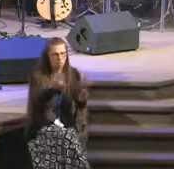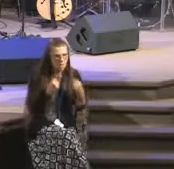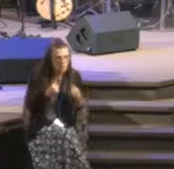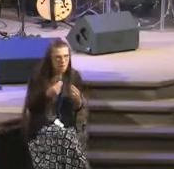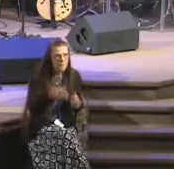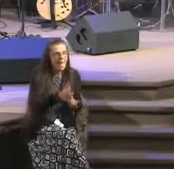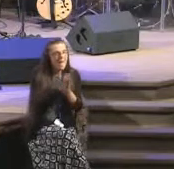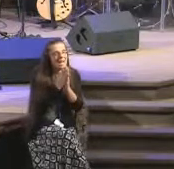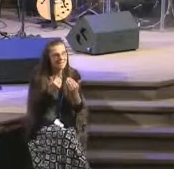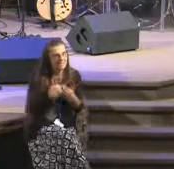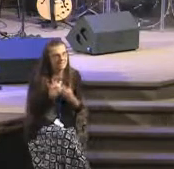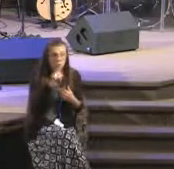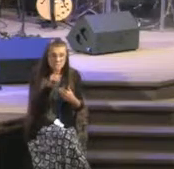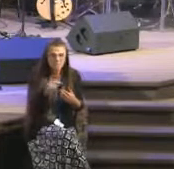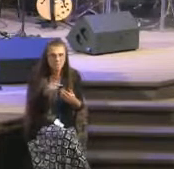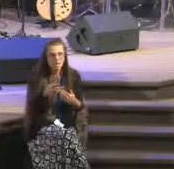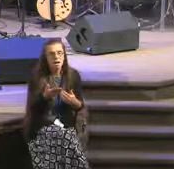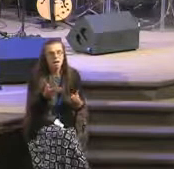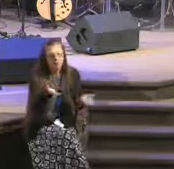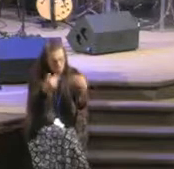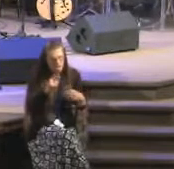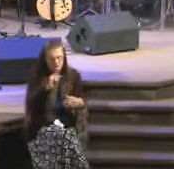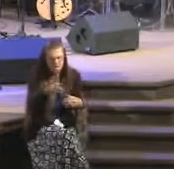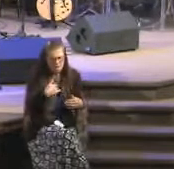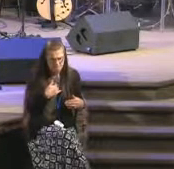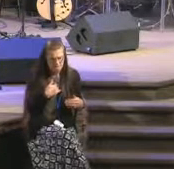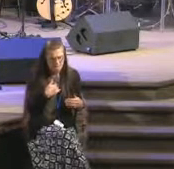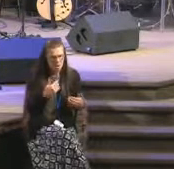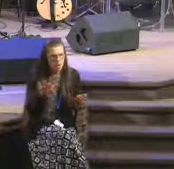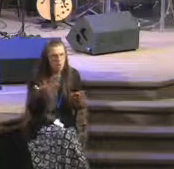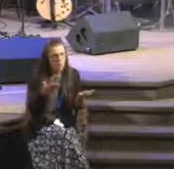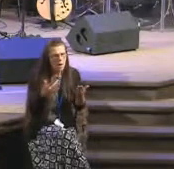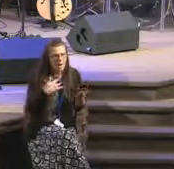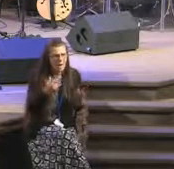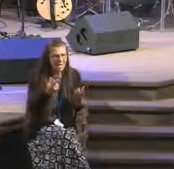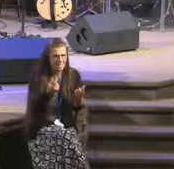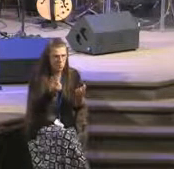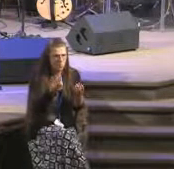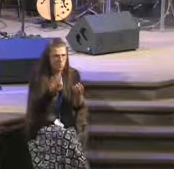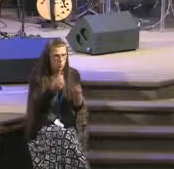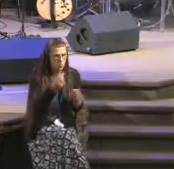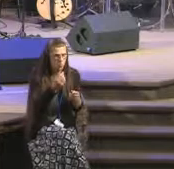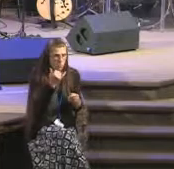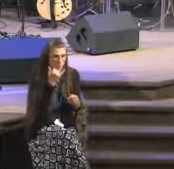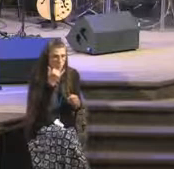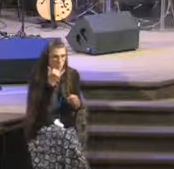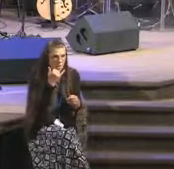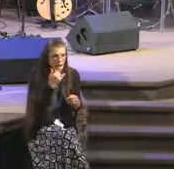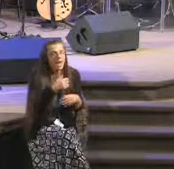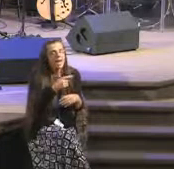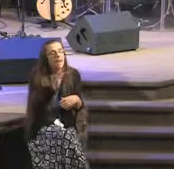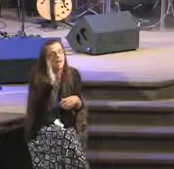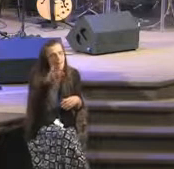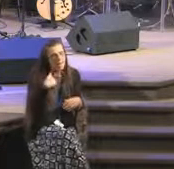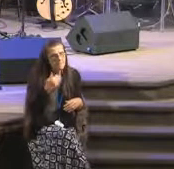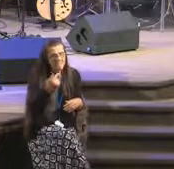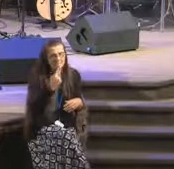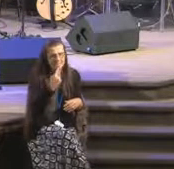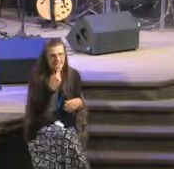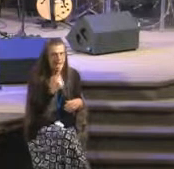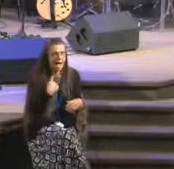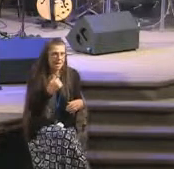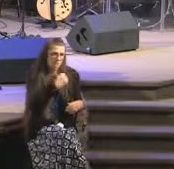ask me, or tell me, excuse me, come tell me what it is, and let me make it right. Let me apologize to you,